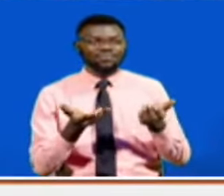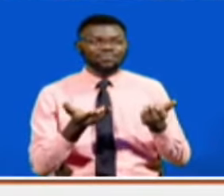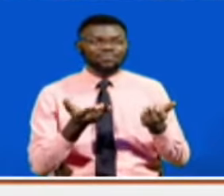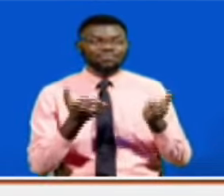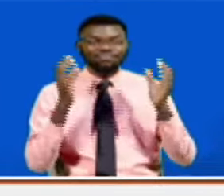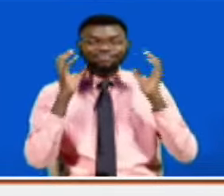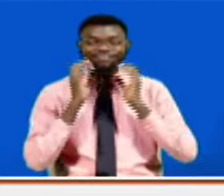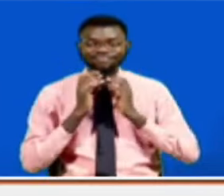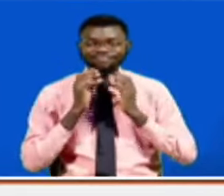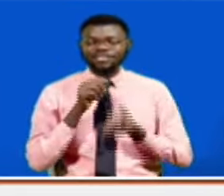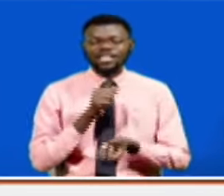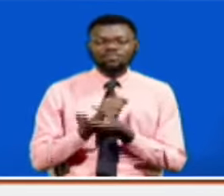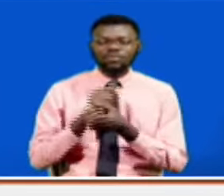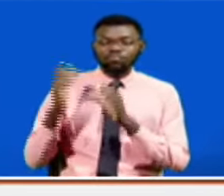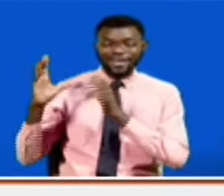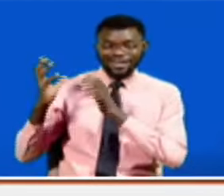County.